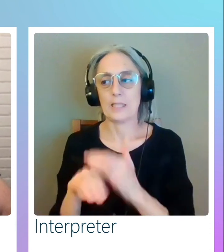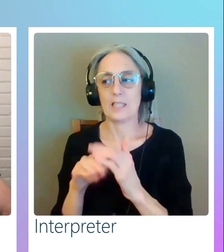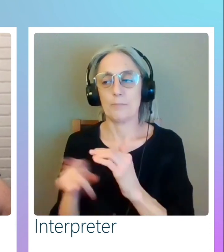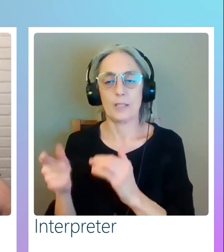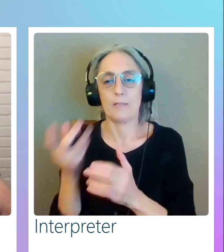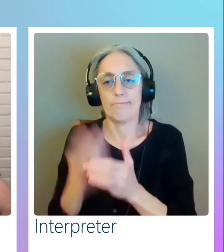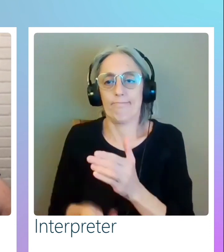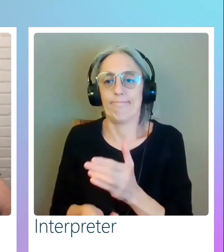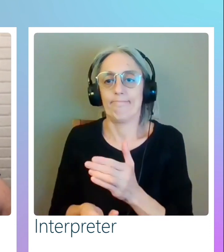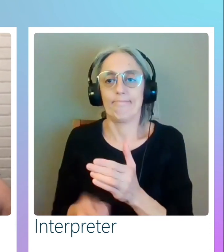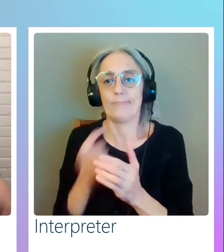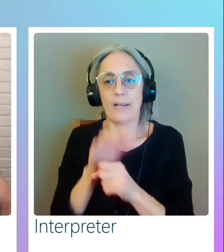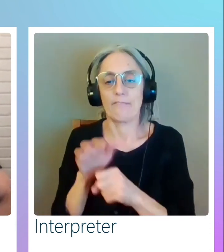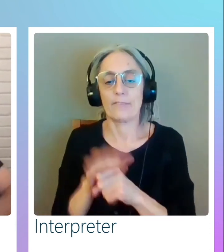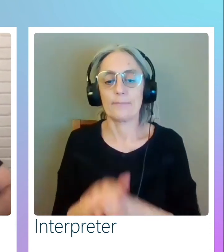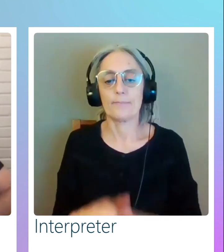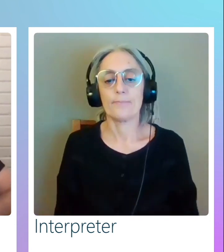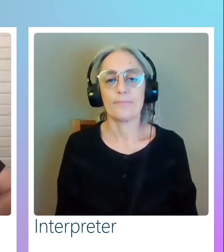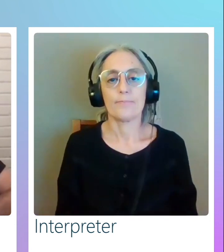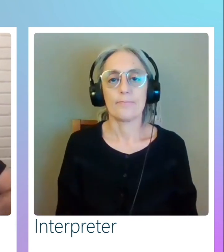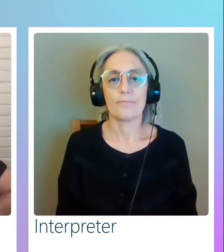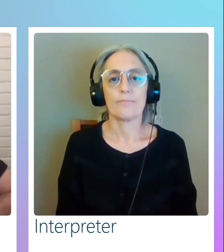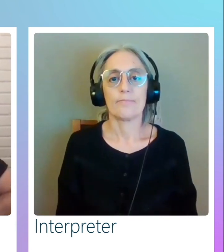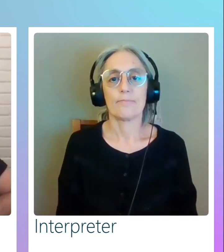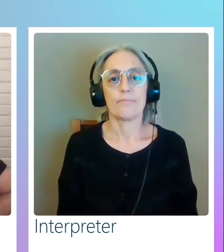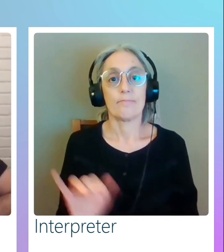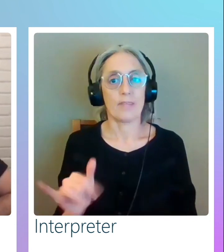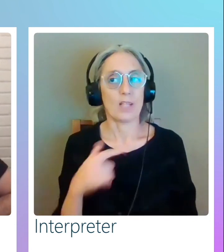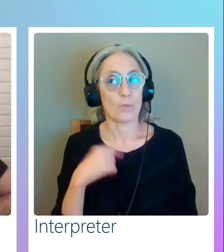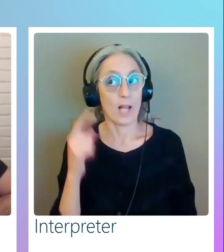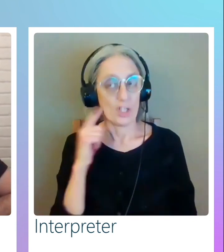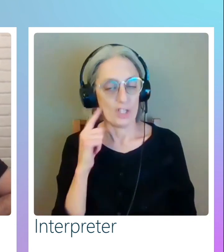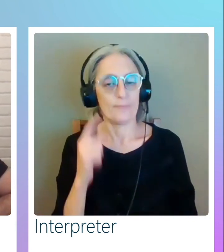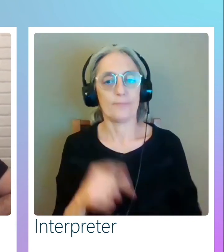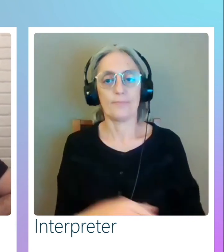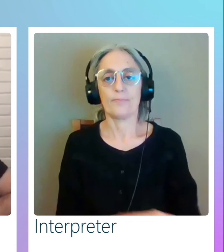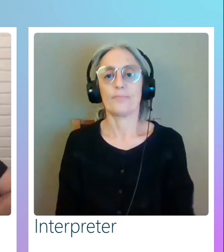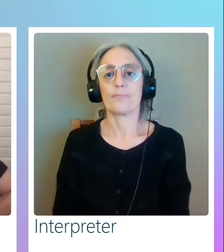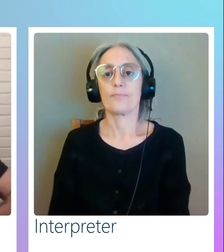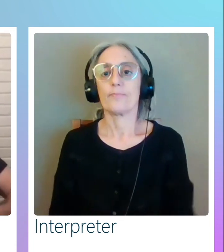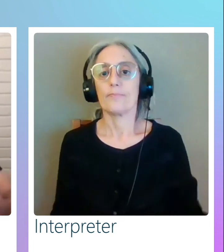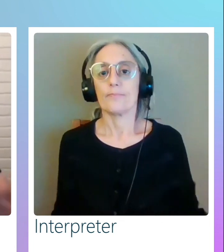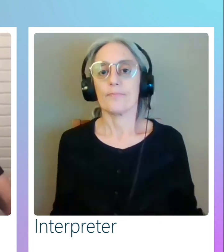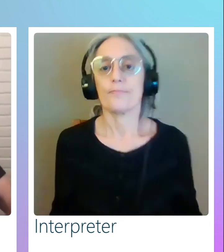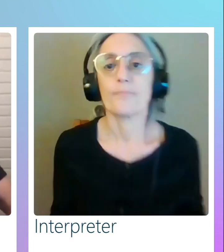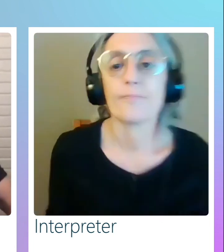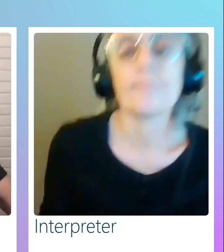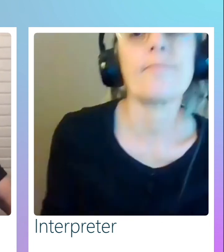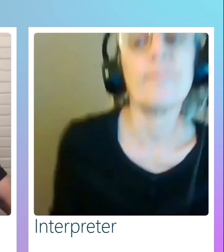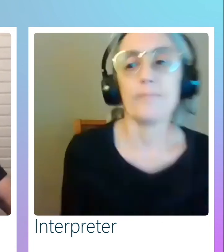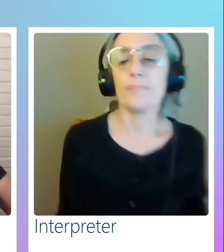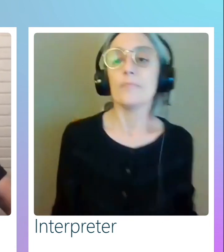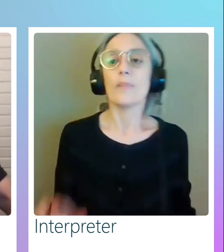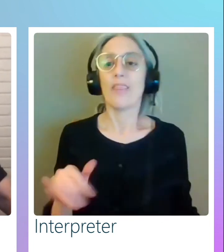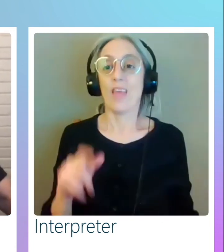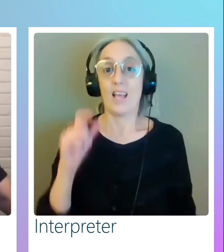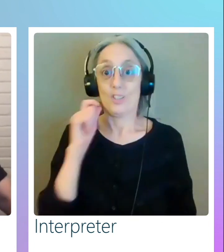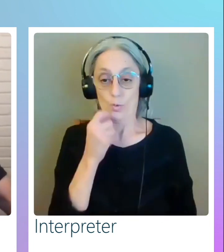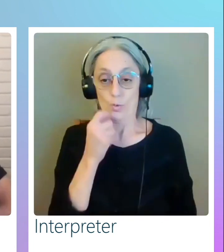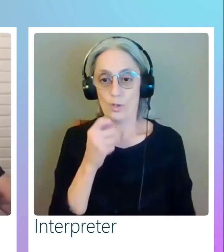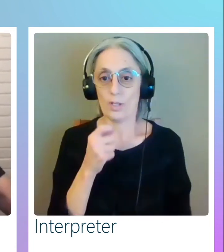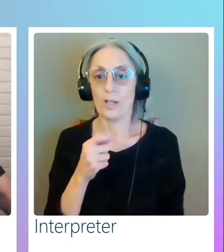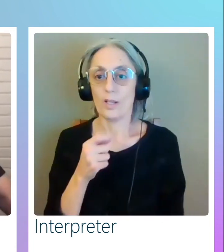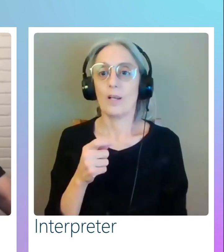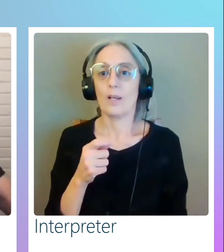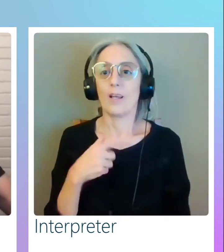sometimes. Just a story that I was giving. And that's so cool to know because like these emails are totally